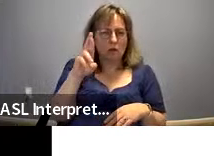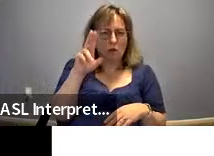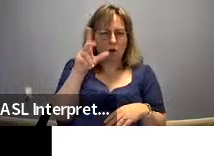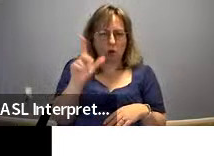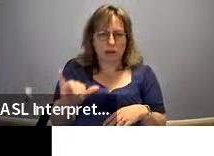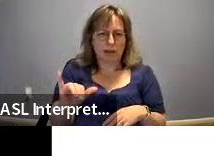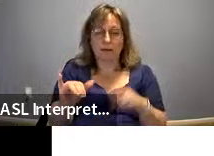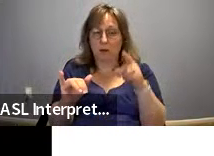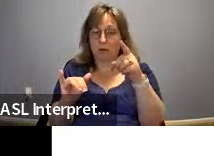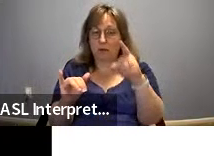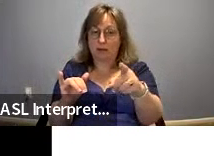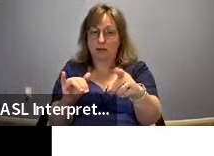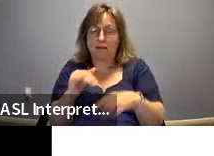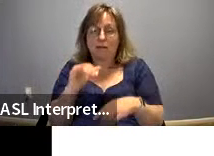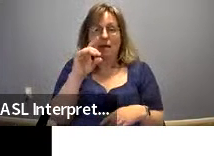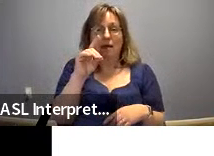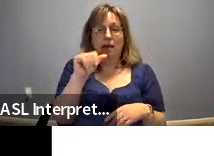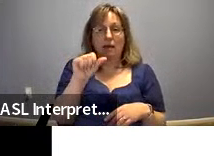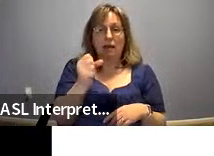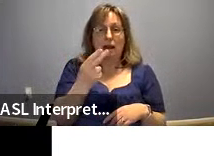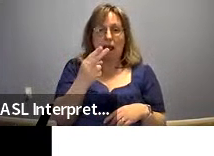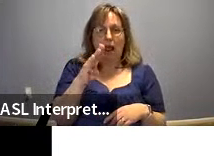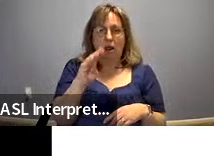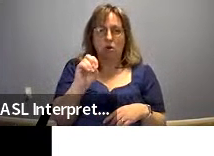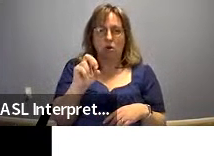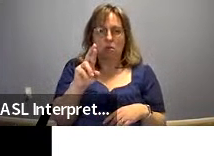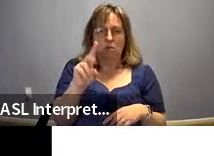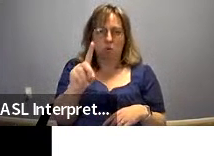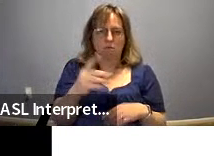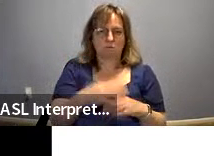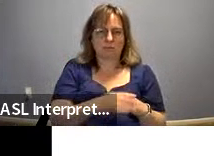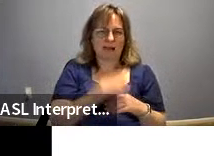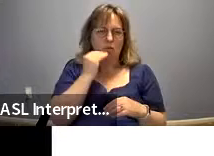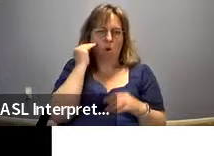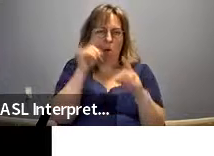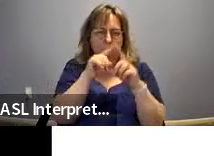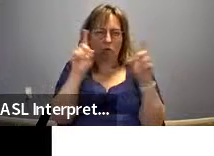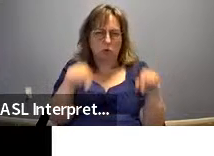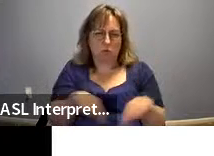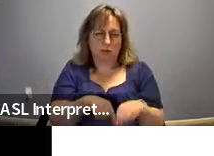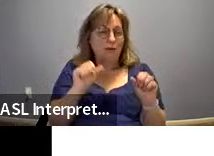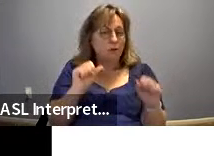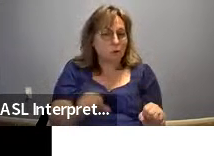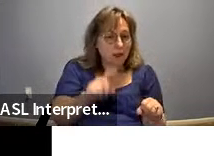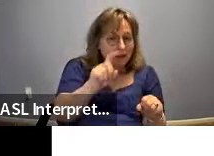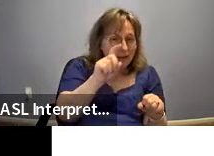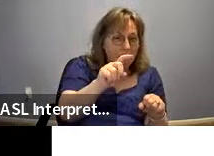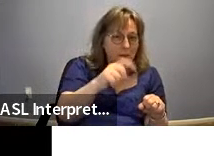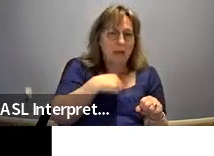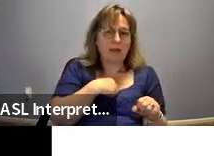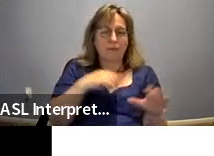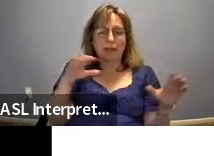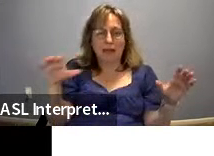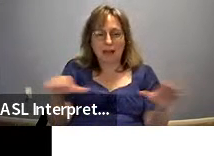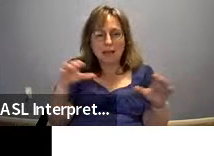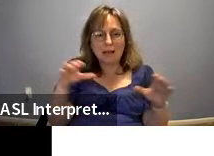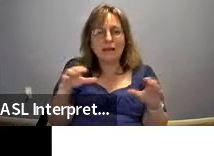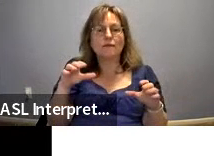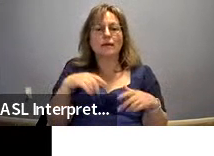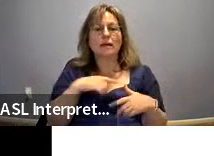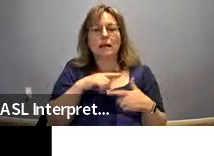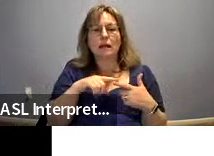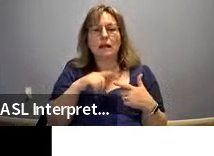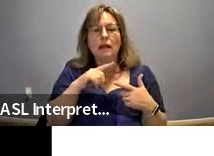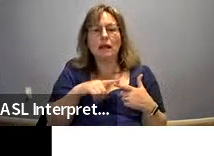Home dashboard, where you can tap to see different things, such as the activity feed, flagged activity, and